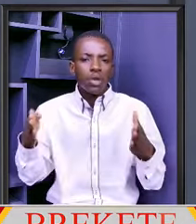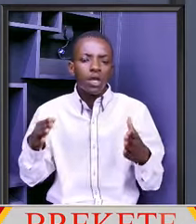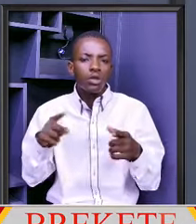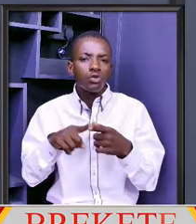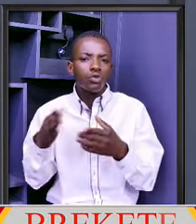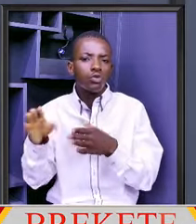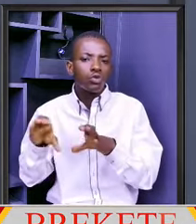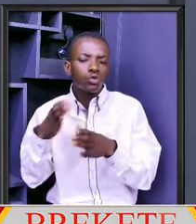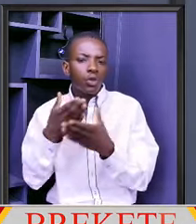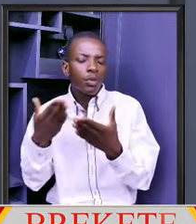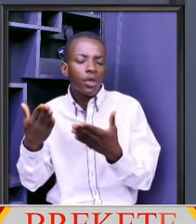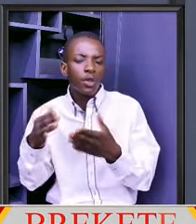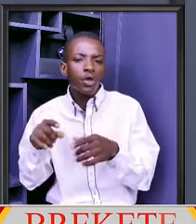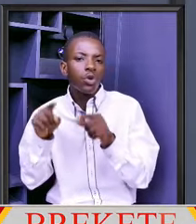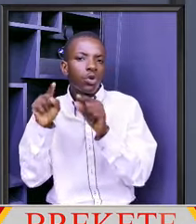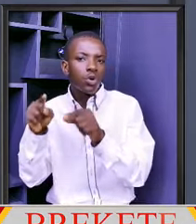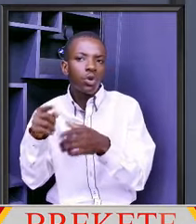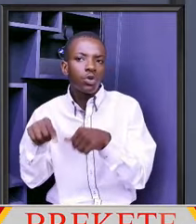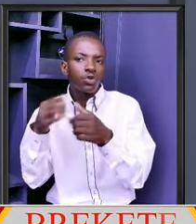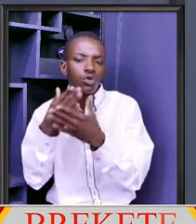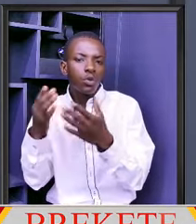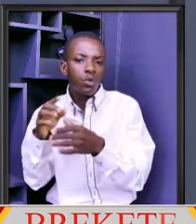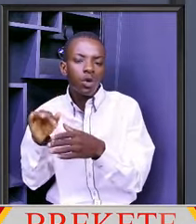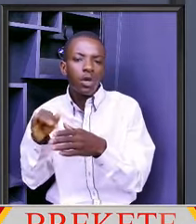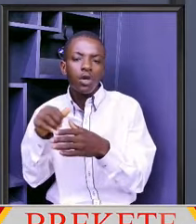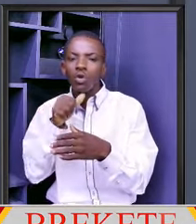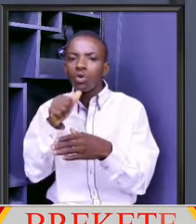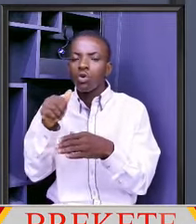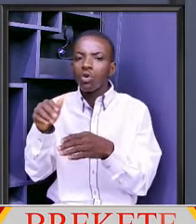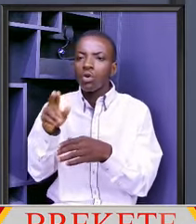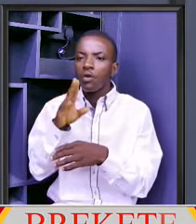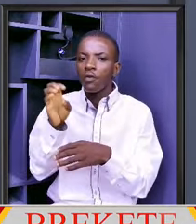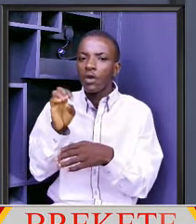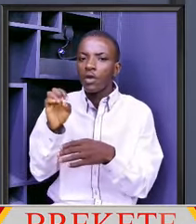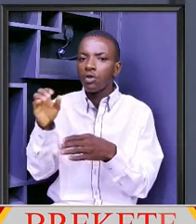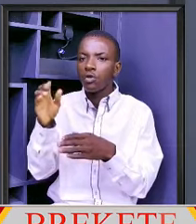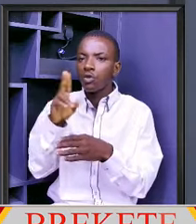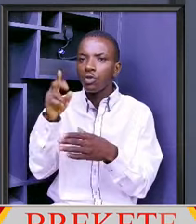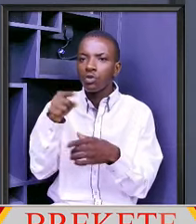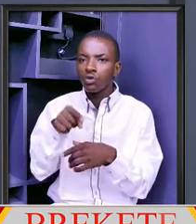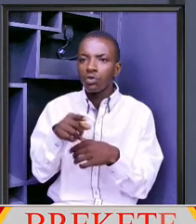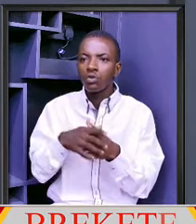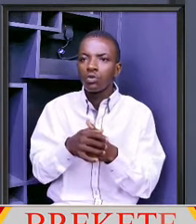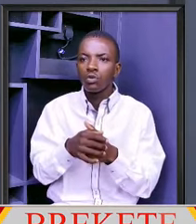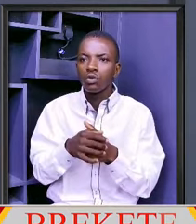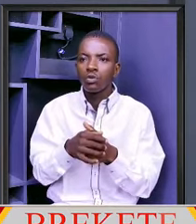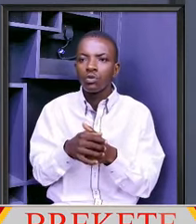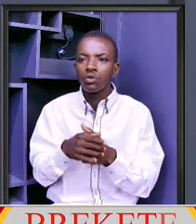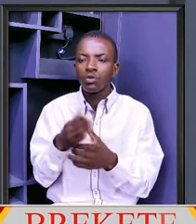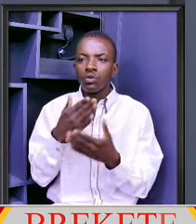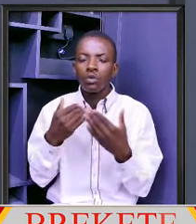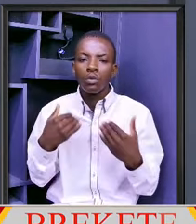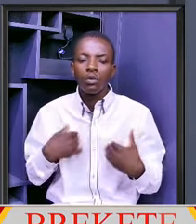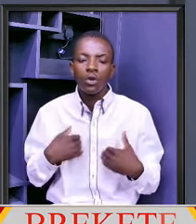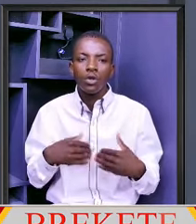to do some things, you go somewhere where they no go overuse you. Then